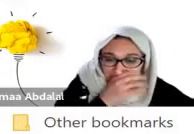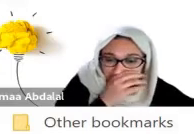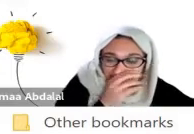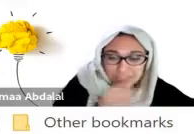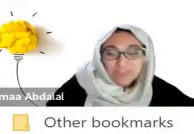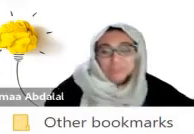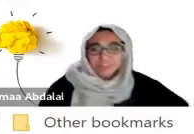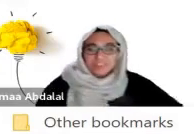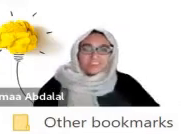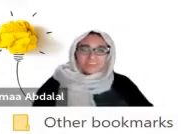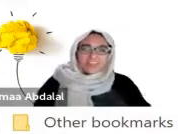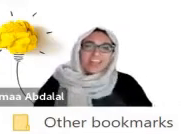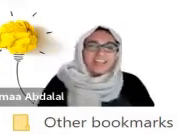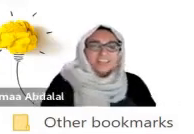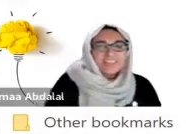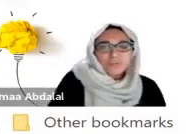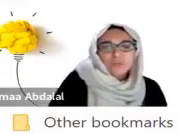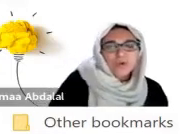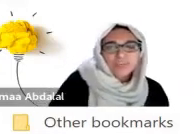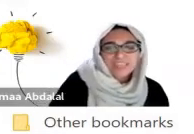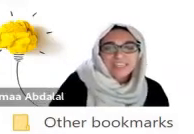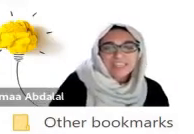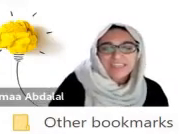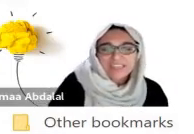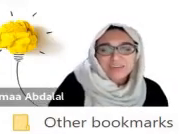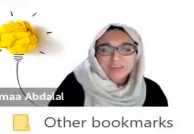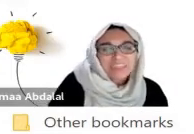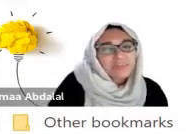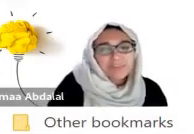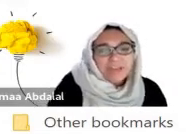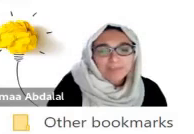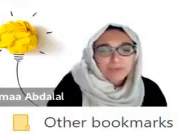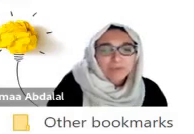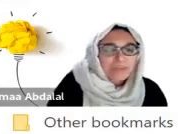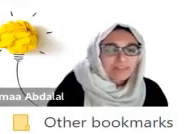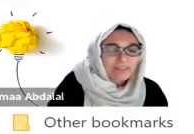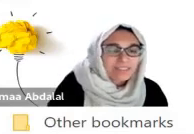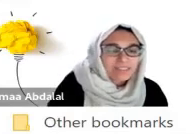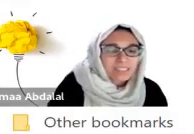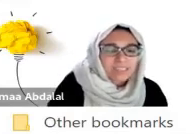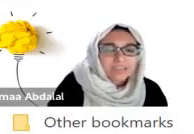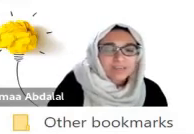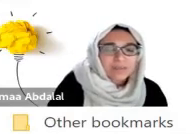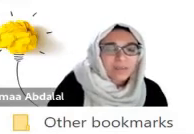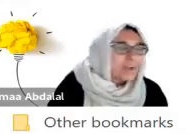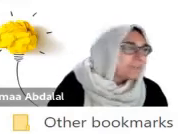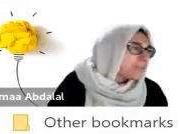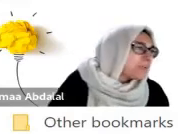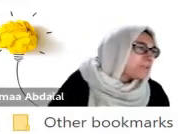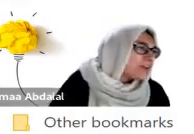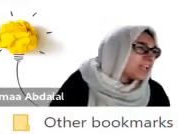it's very interesting. He's a student and he's working in an innovative lab to bring